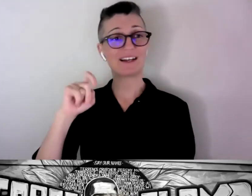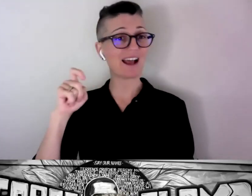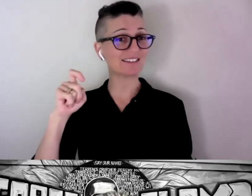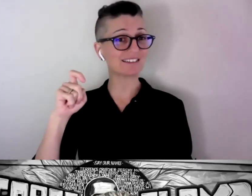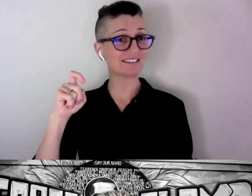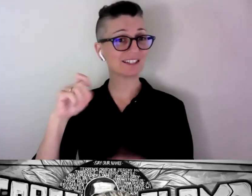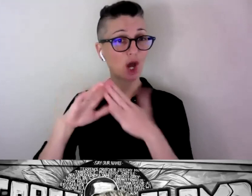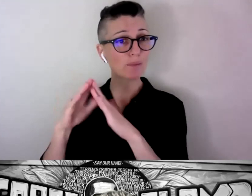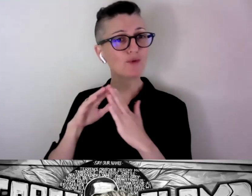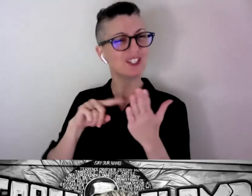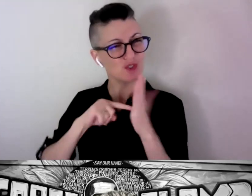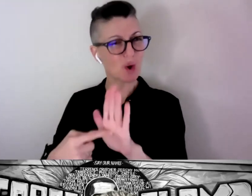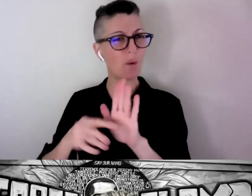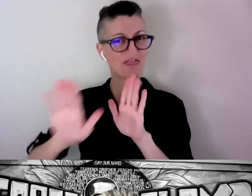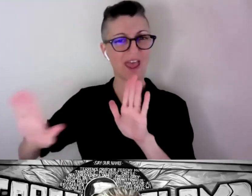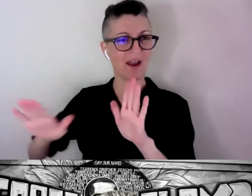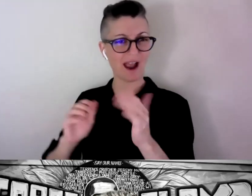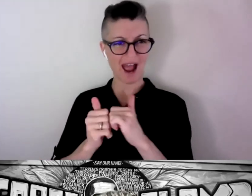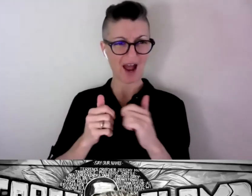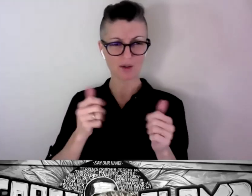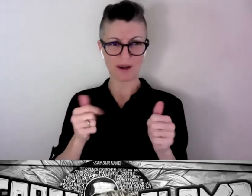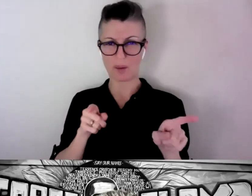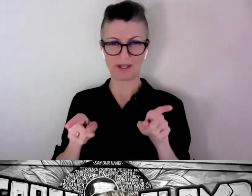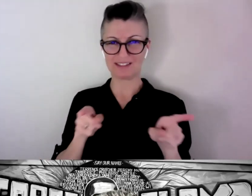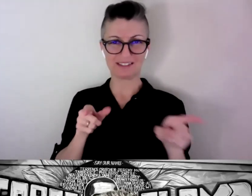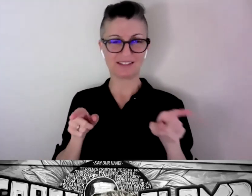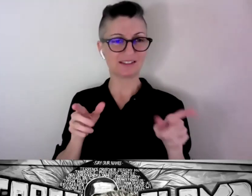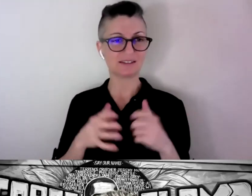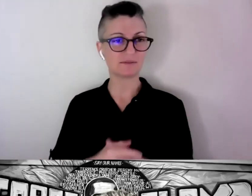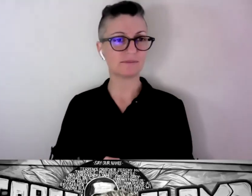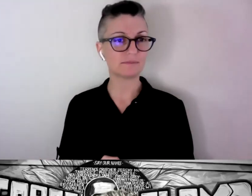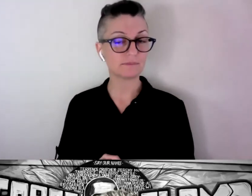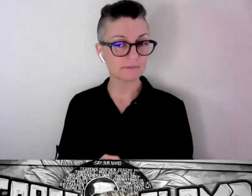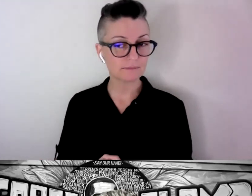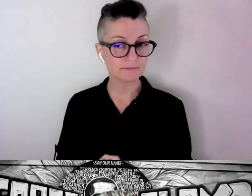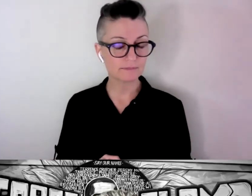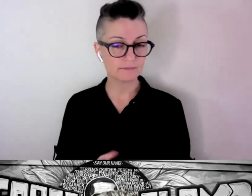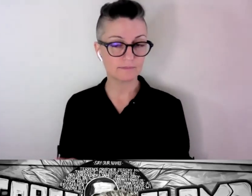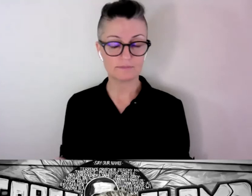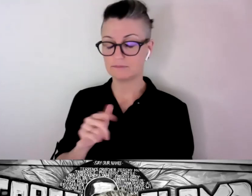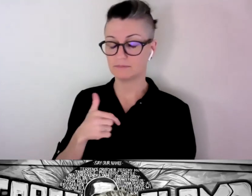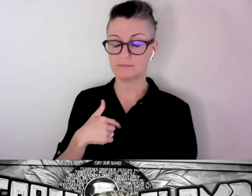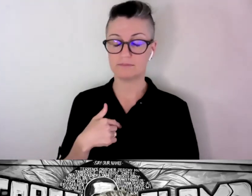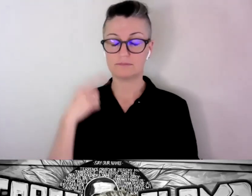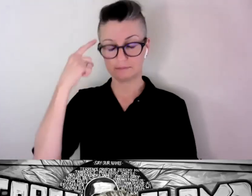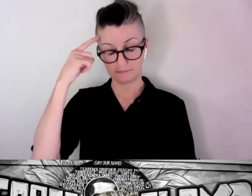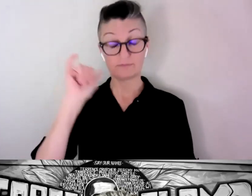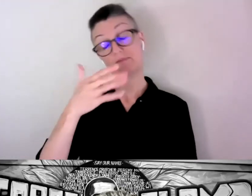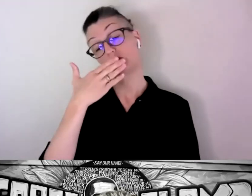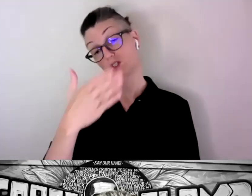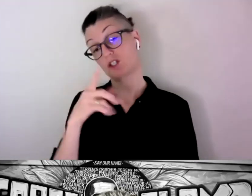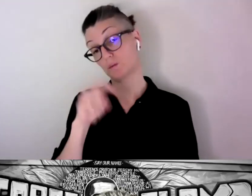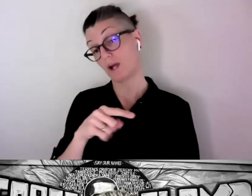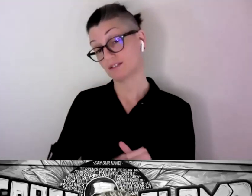just wanted to see if you could kind of play with that a little bit. Mhm. I think, yeah, that's an excellent question. But